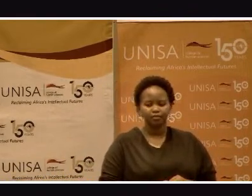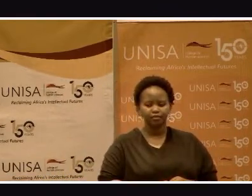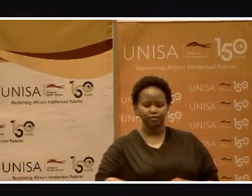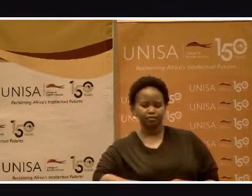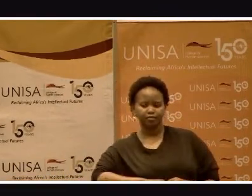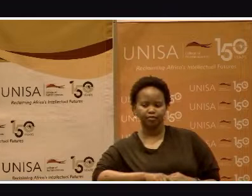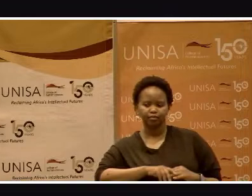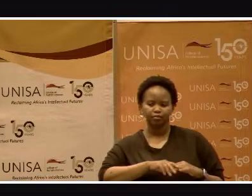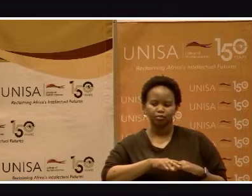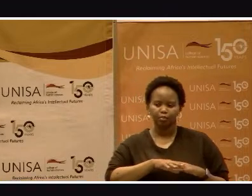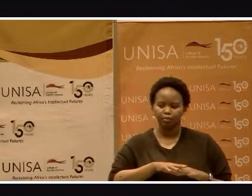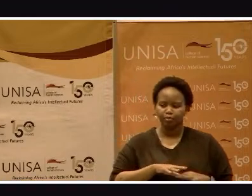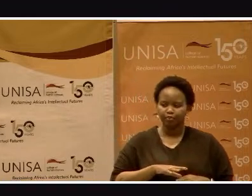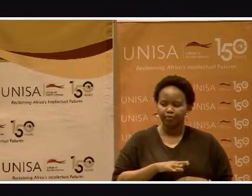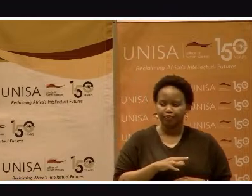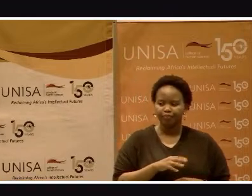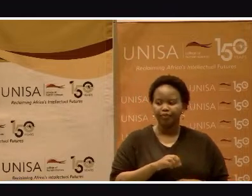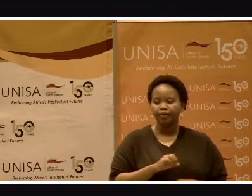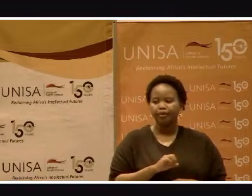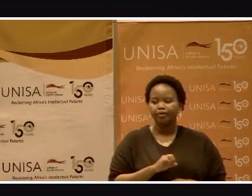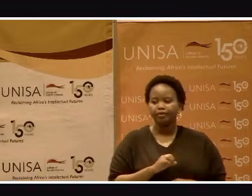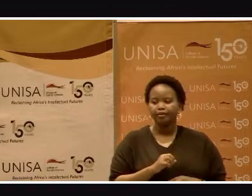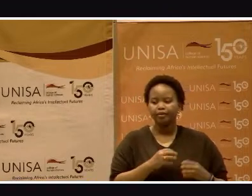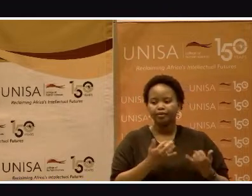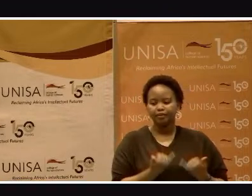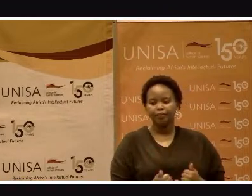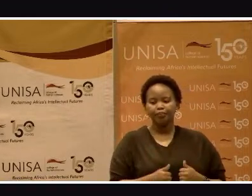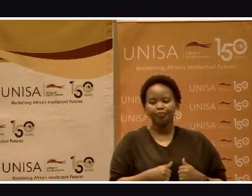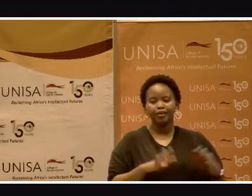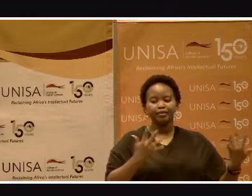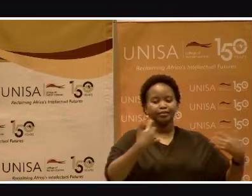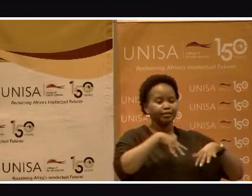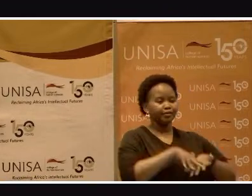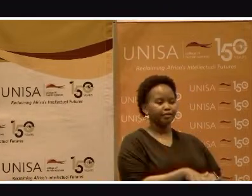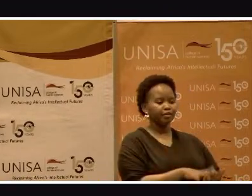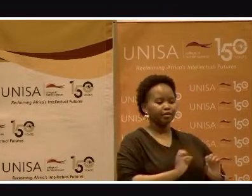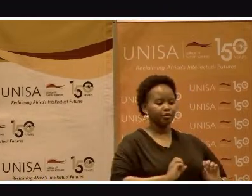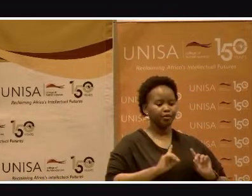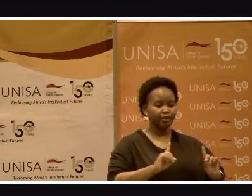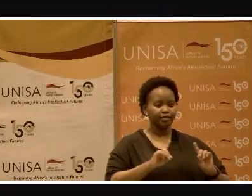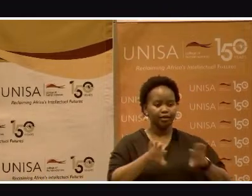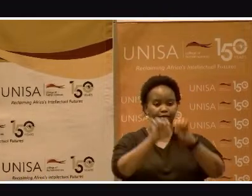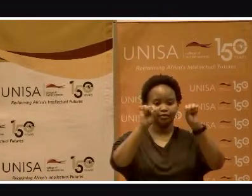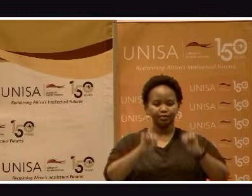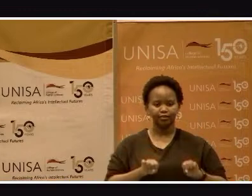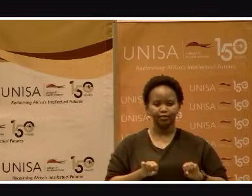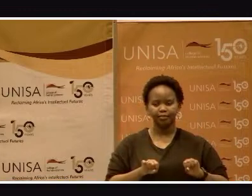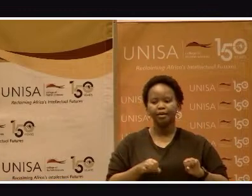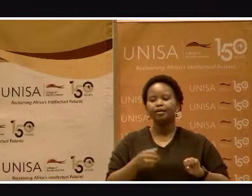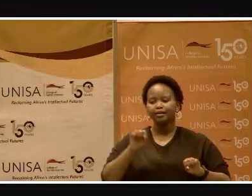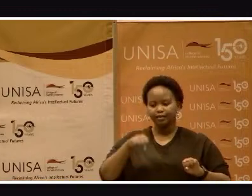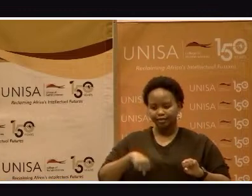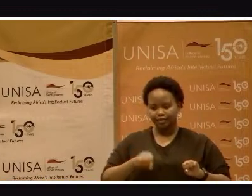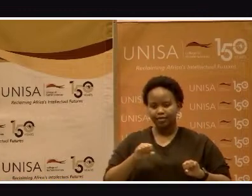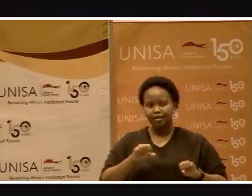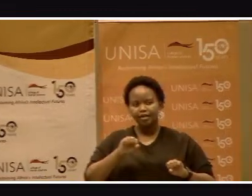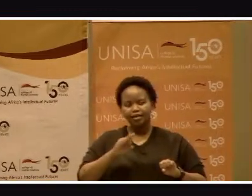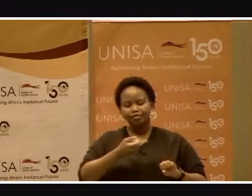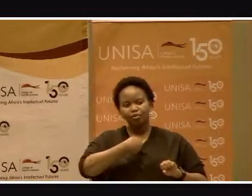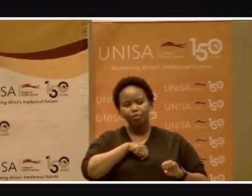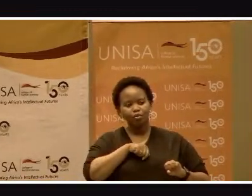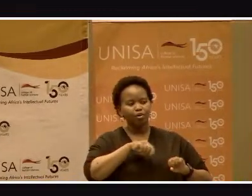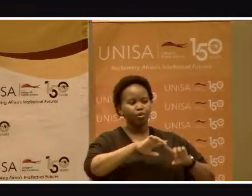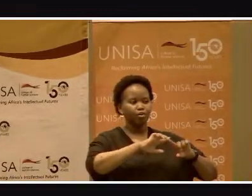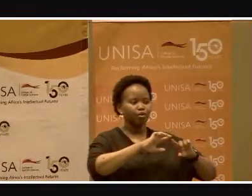preserve our indigenous languages. Integration into educational system, okay? if we can integrate all our